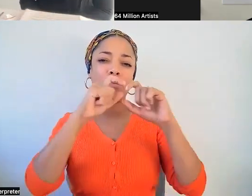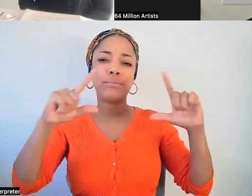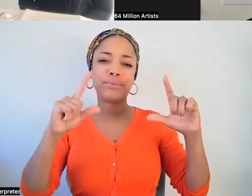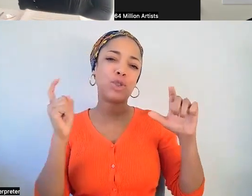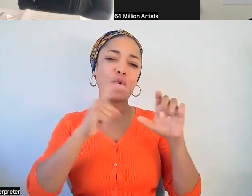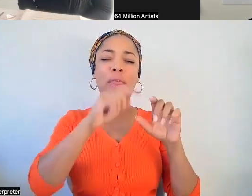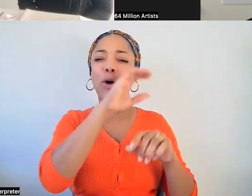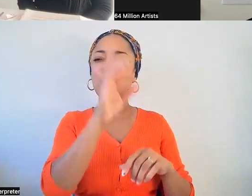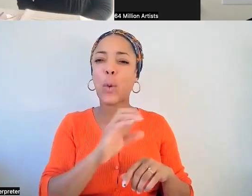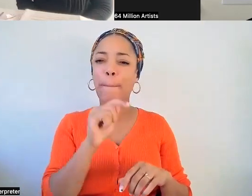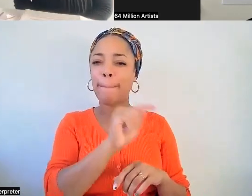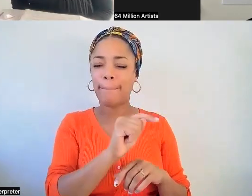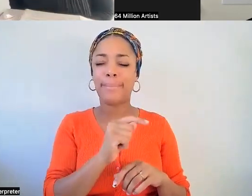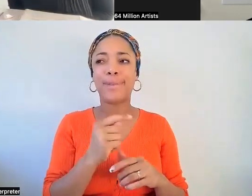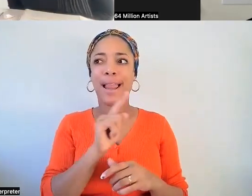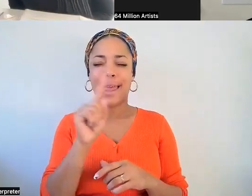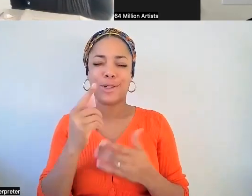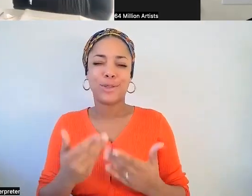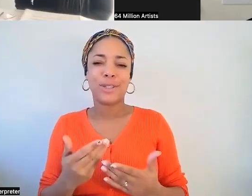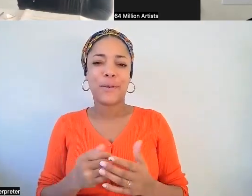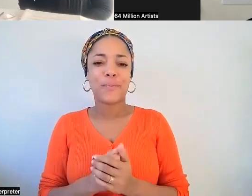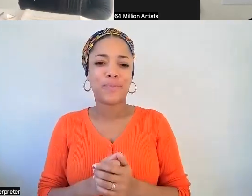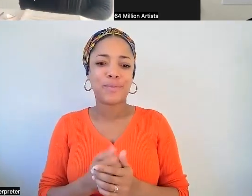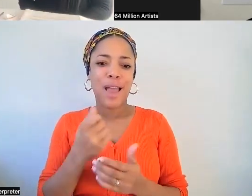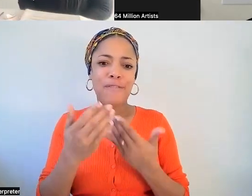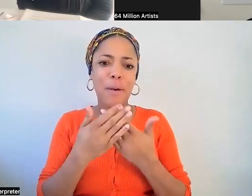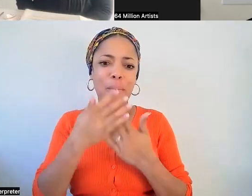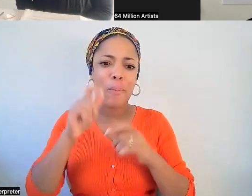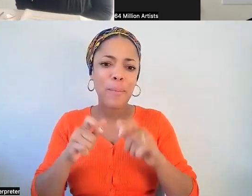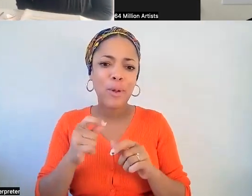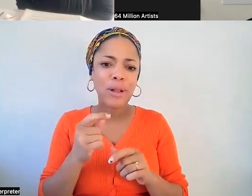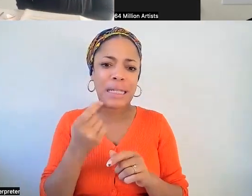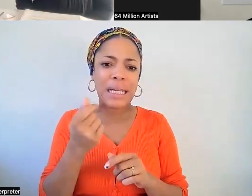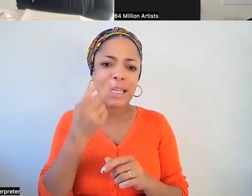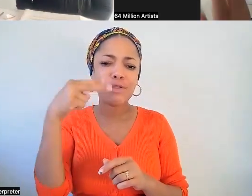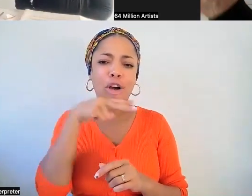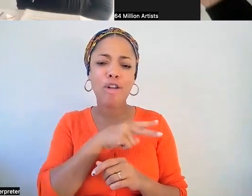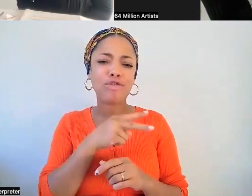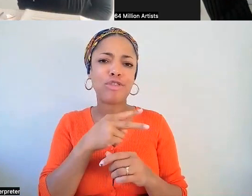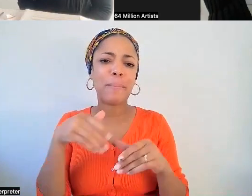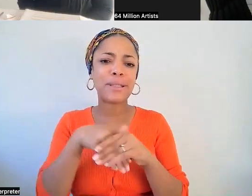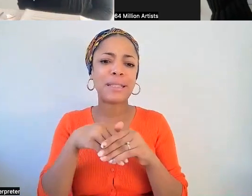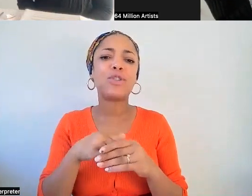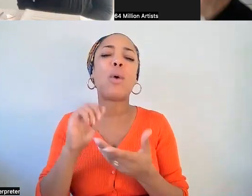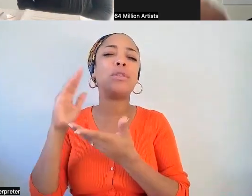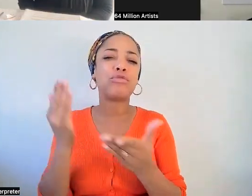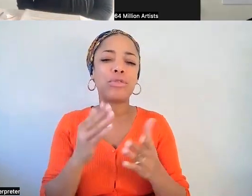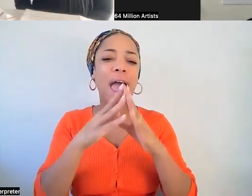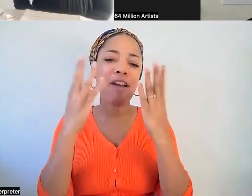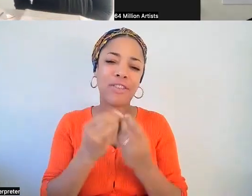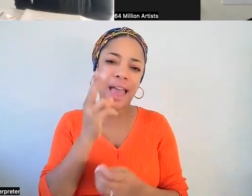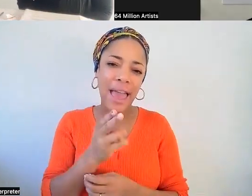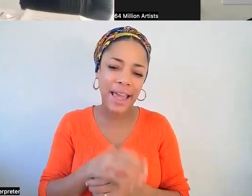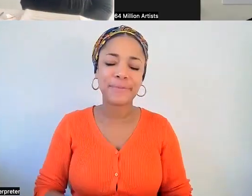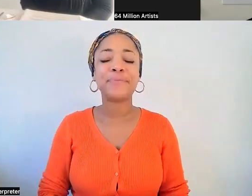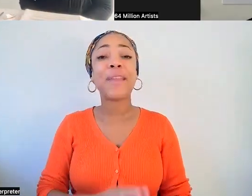So yeah, we're very excited. We have so many more people that have joined us. We have about 200 participants. I'm just going to reintroduce everything. So hello,